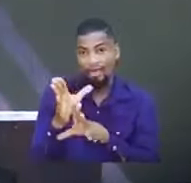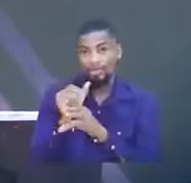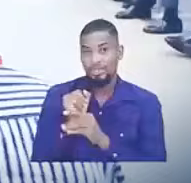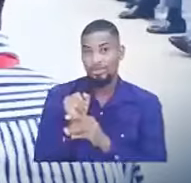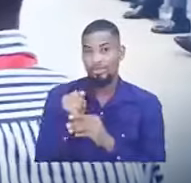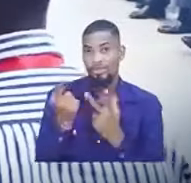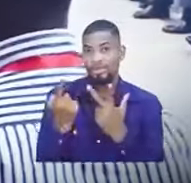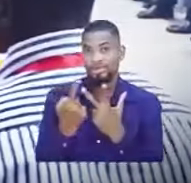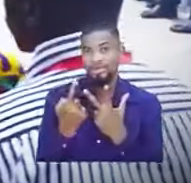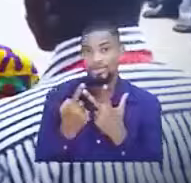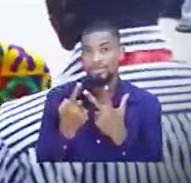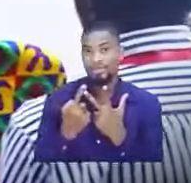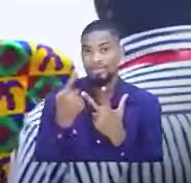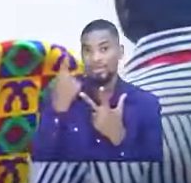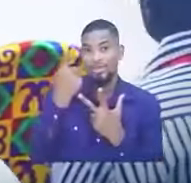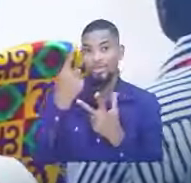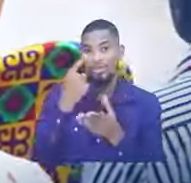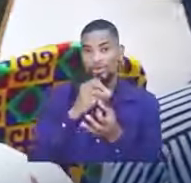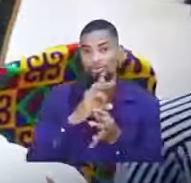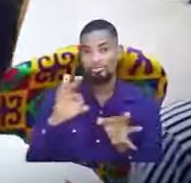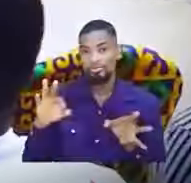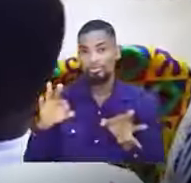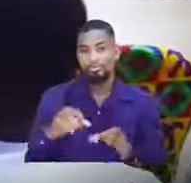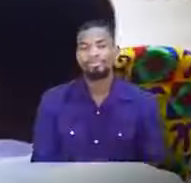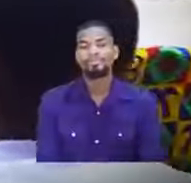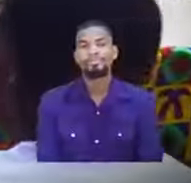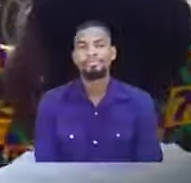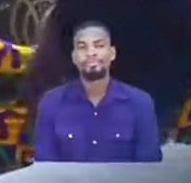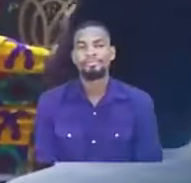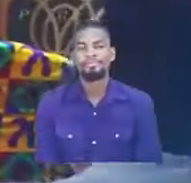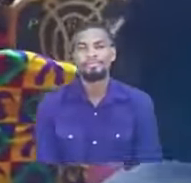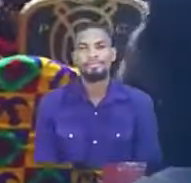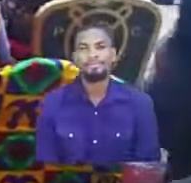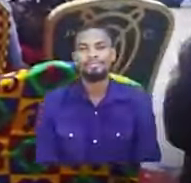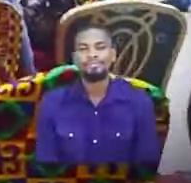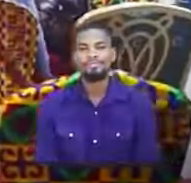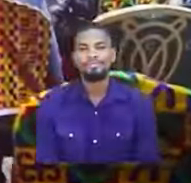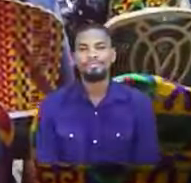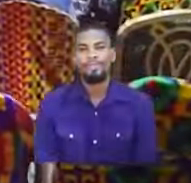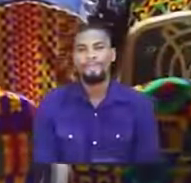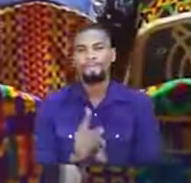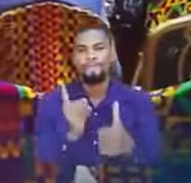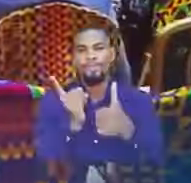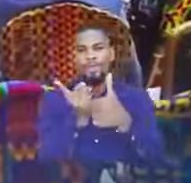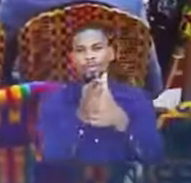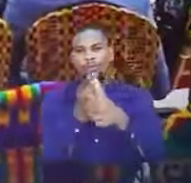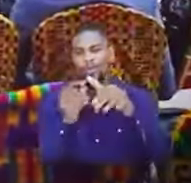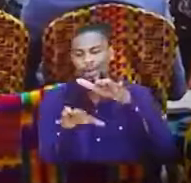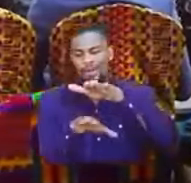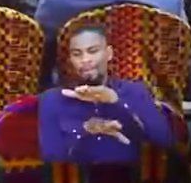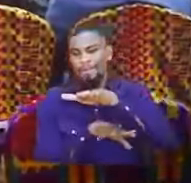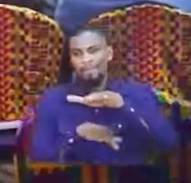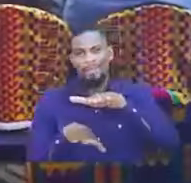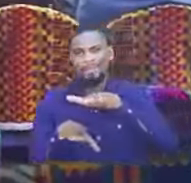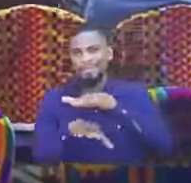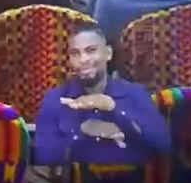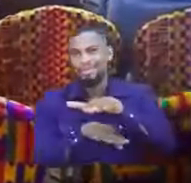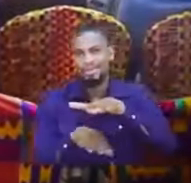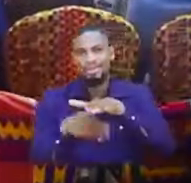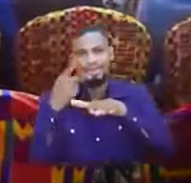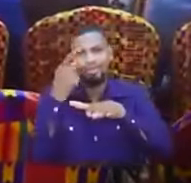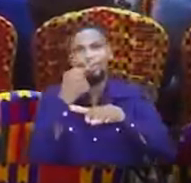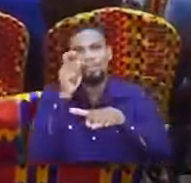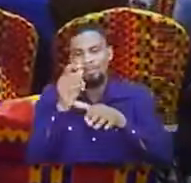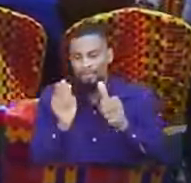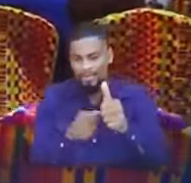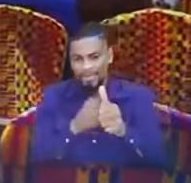in a statement. So let's move on. The basic principle that you have to apply